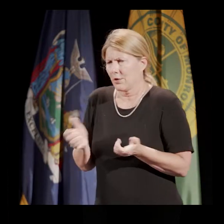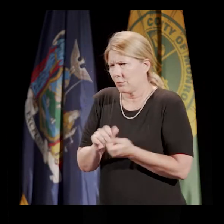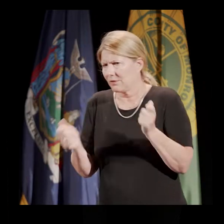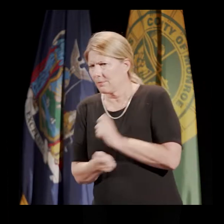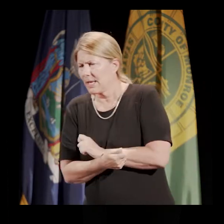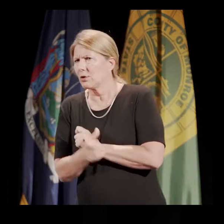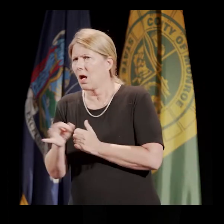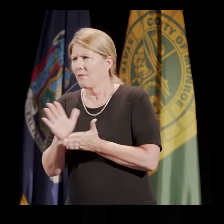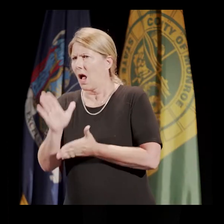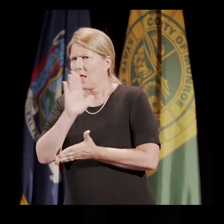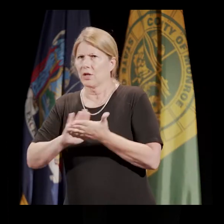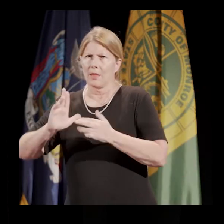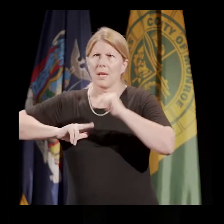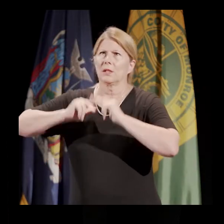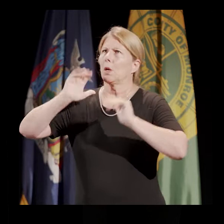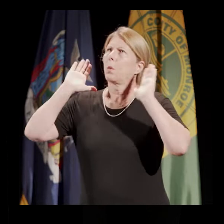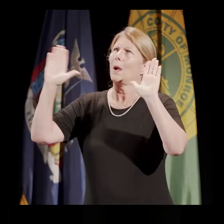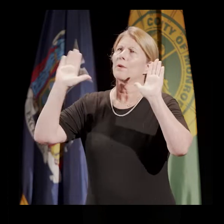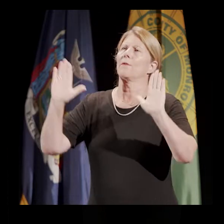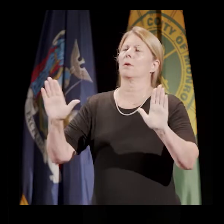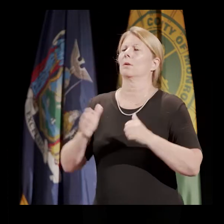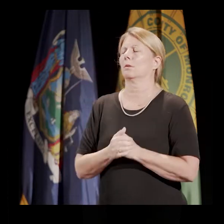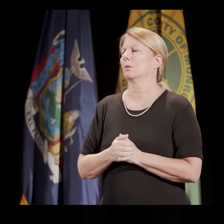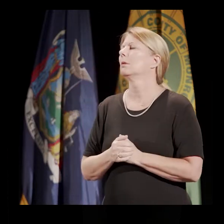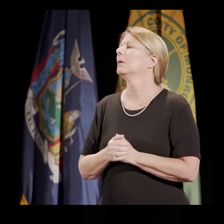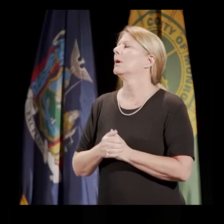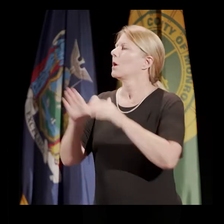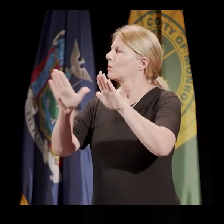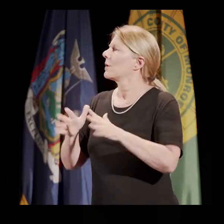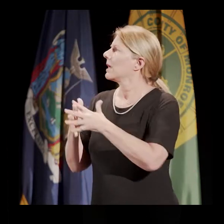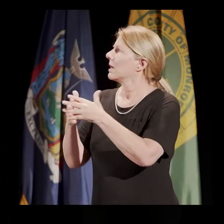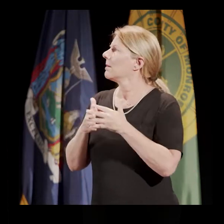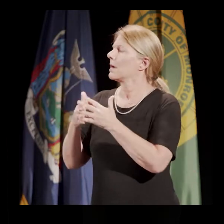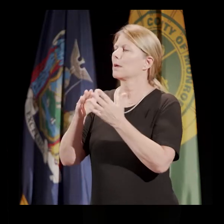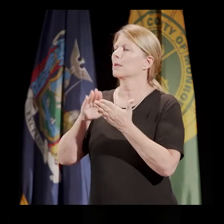will continue to stay here. Great American cities